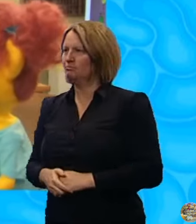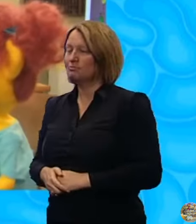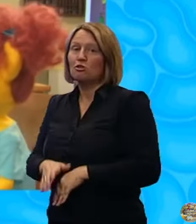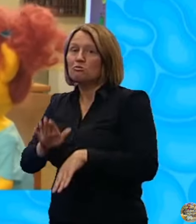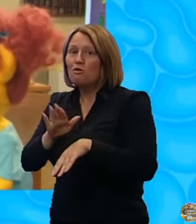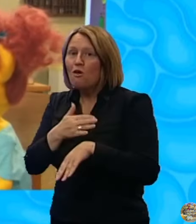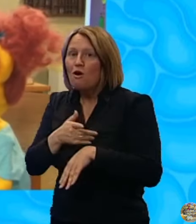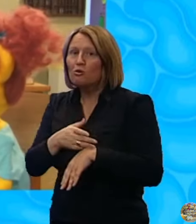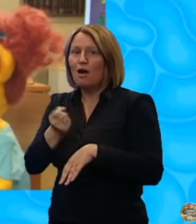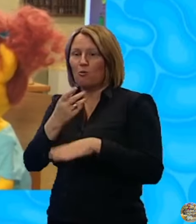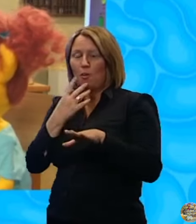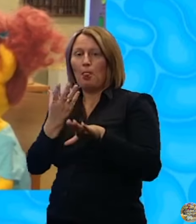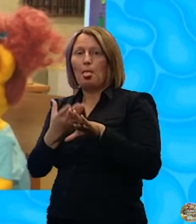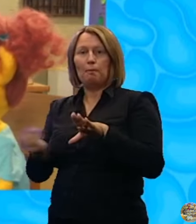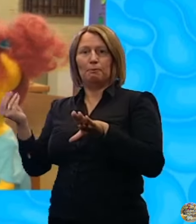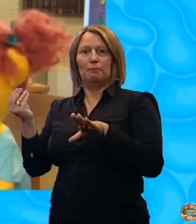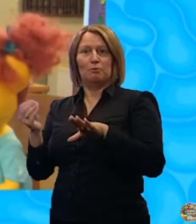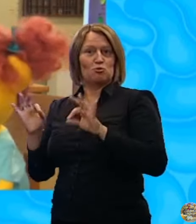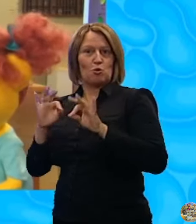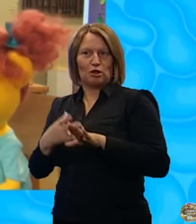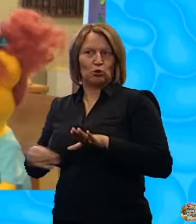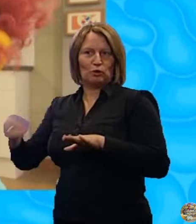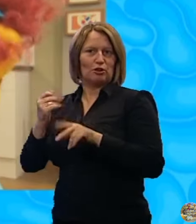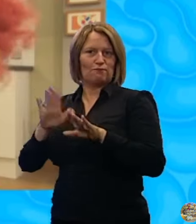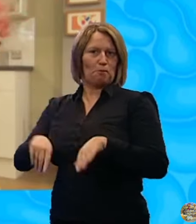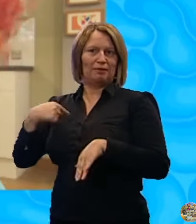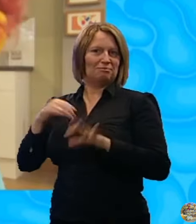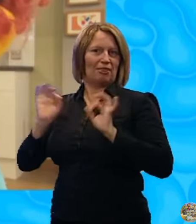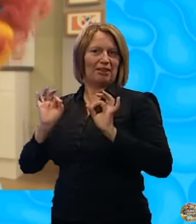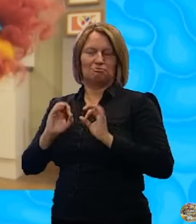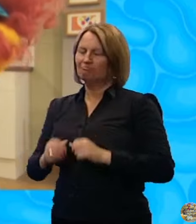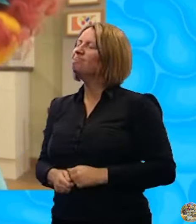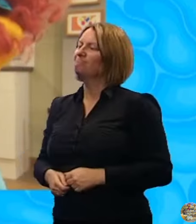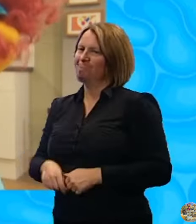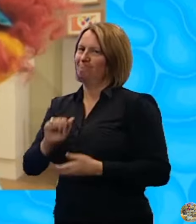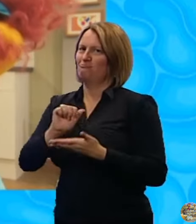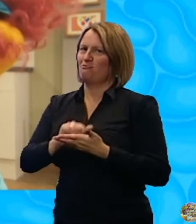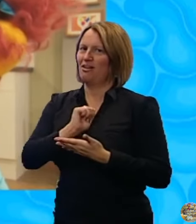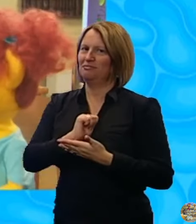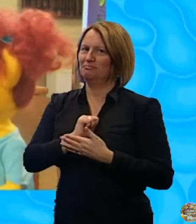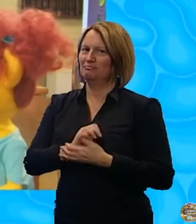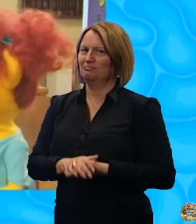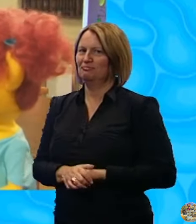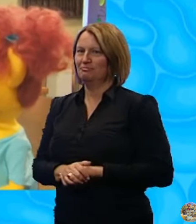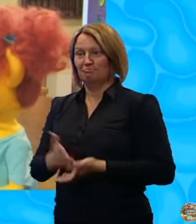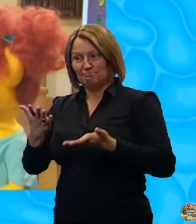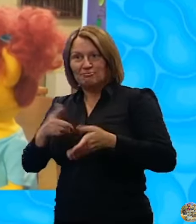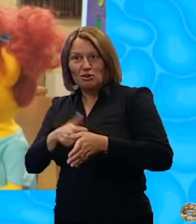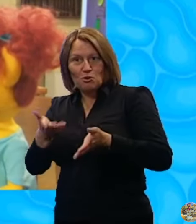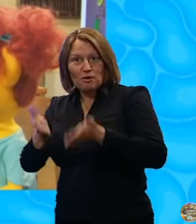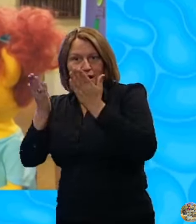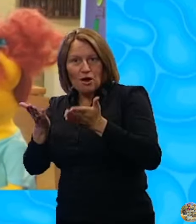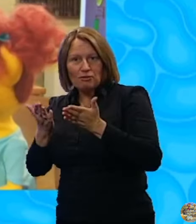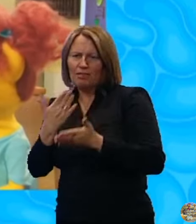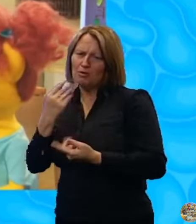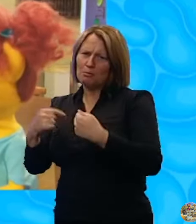And before too long, your Veruca will have disappeared. And then no-one will have one, not even me. Exactly. Now, it's time to be on your